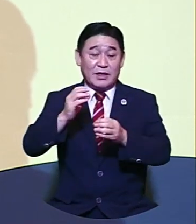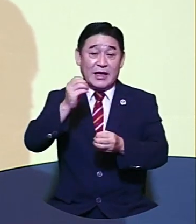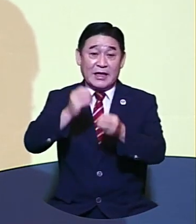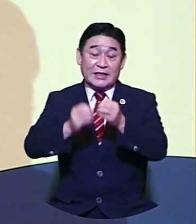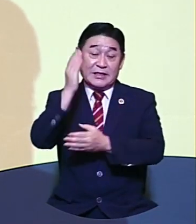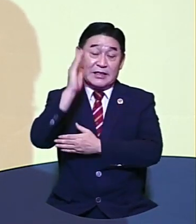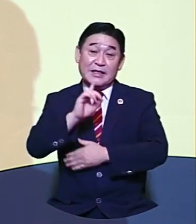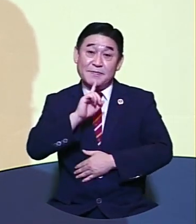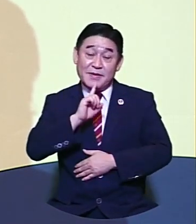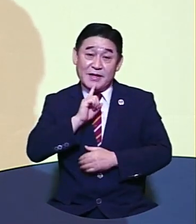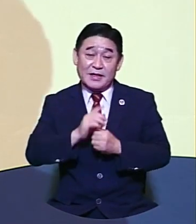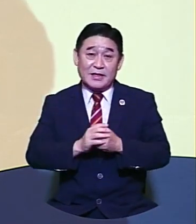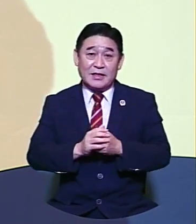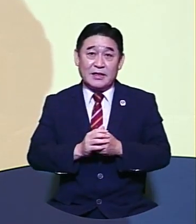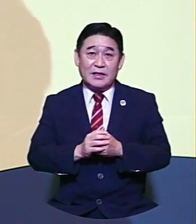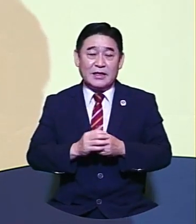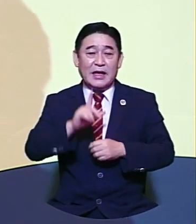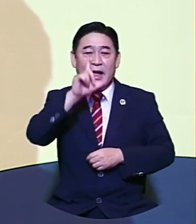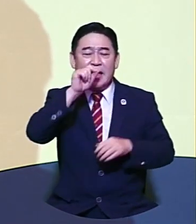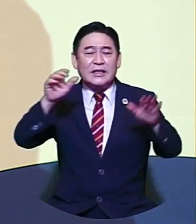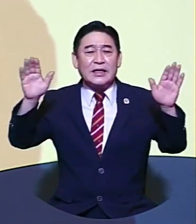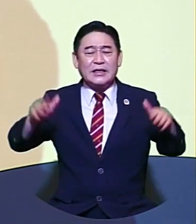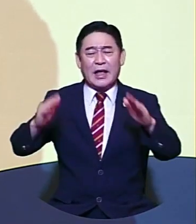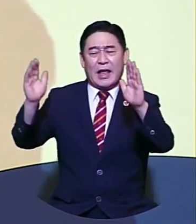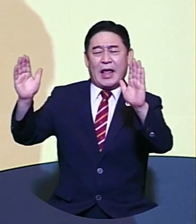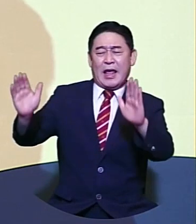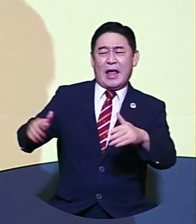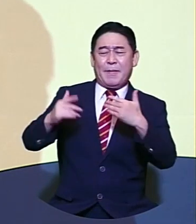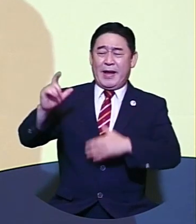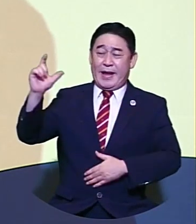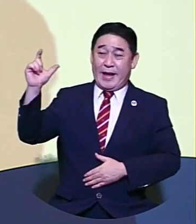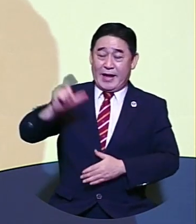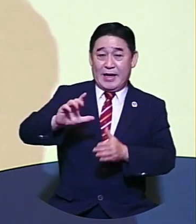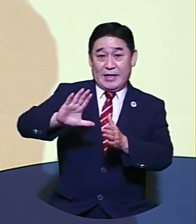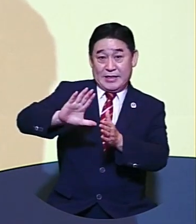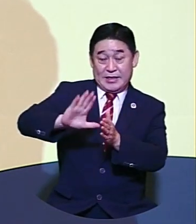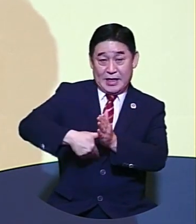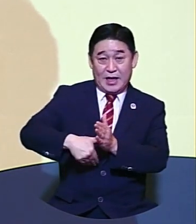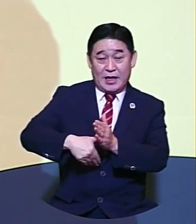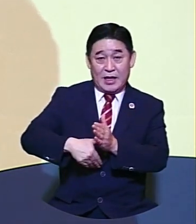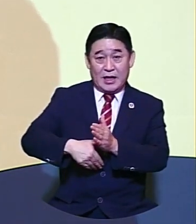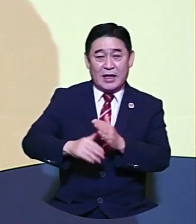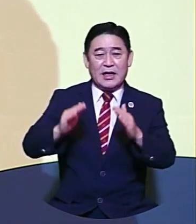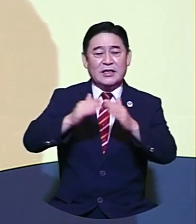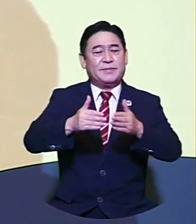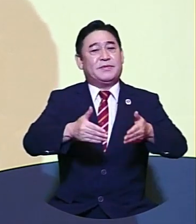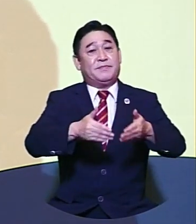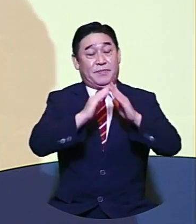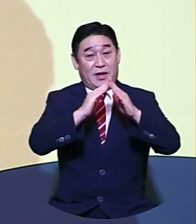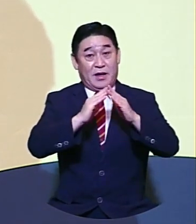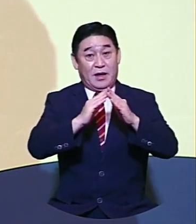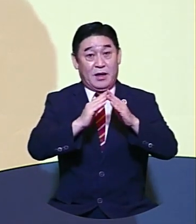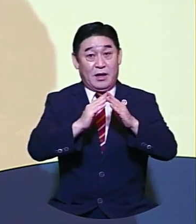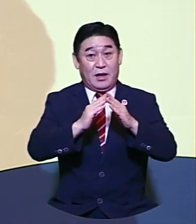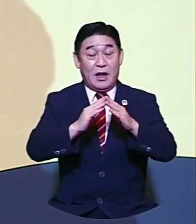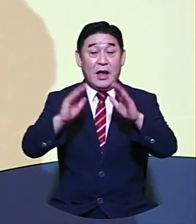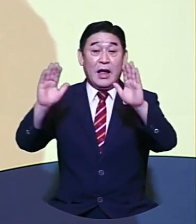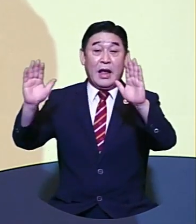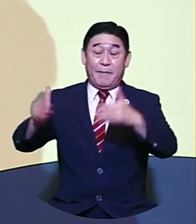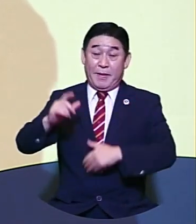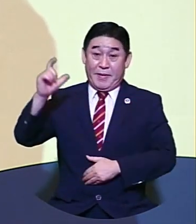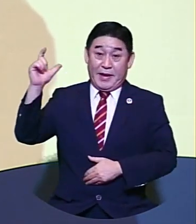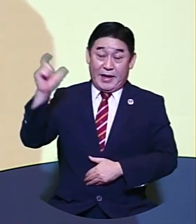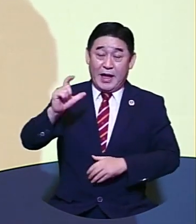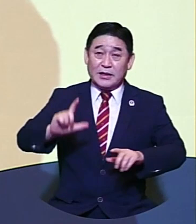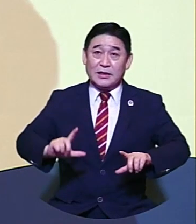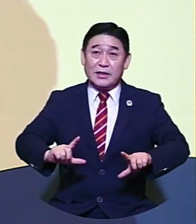There is a poet in Korea, and she said that birds build their nest on the strongest windy day,